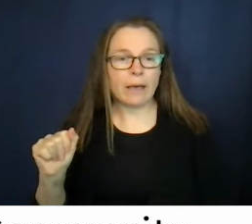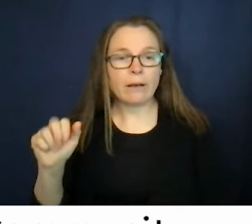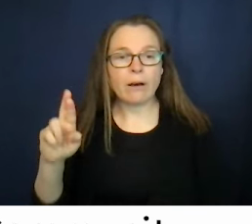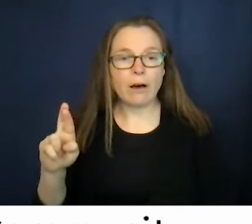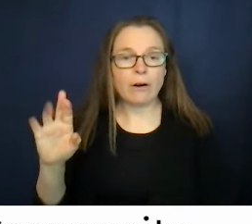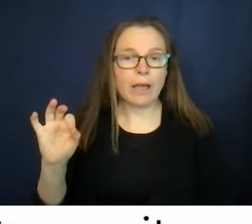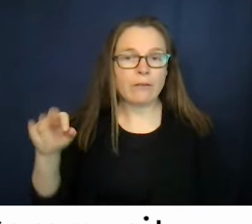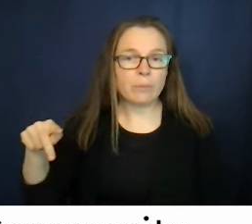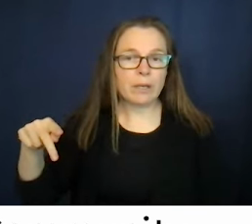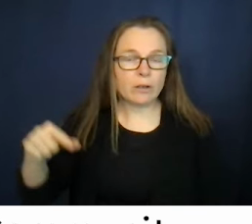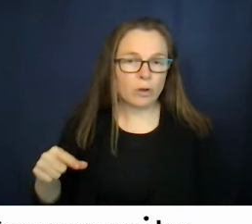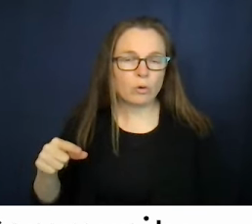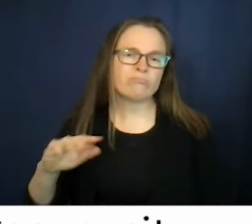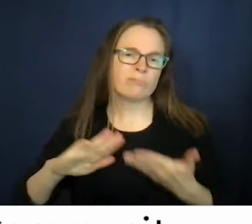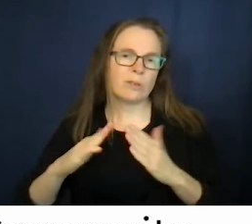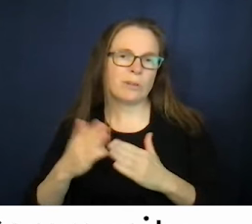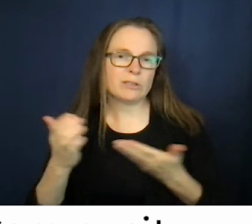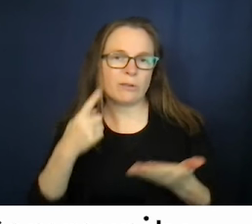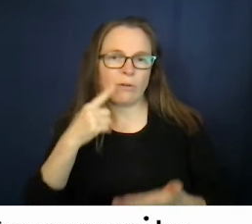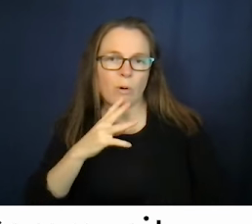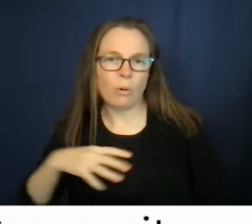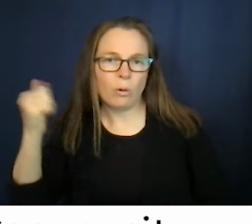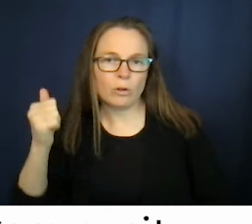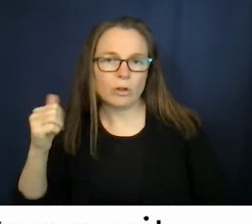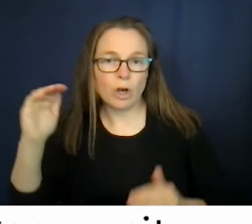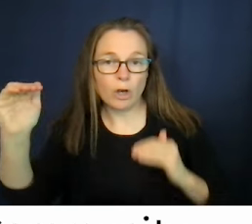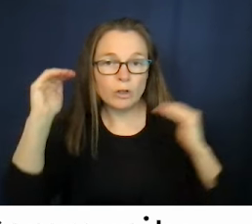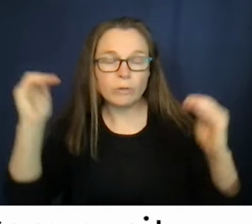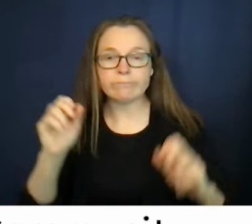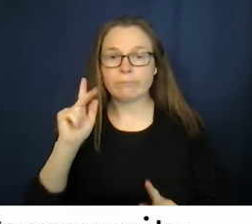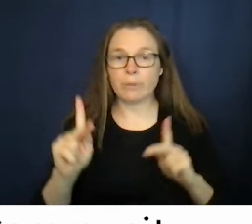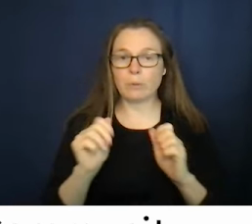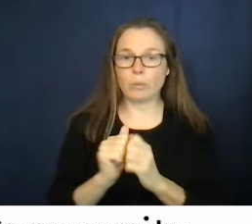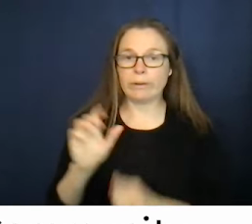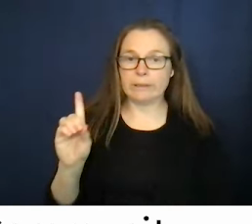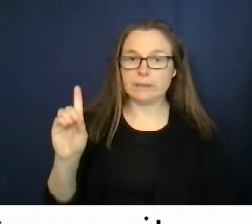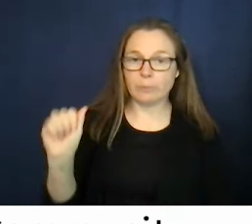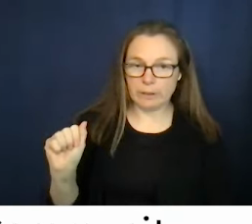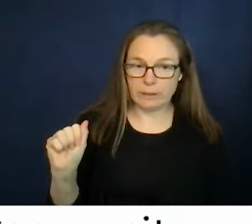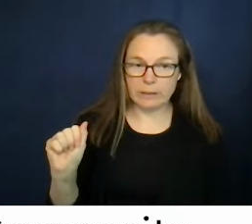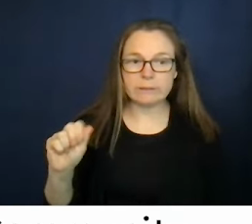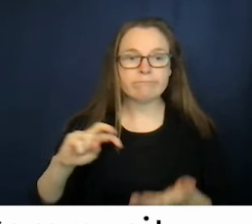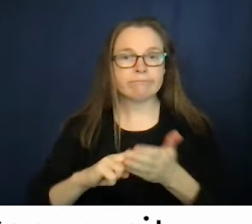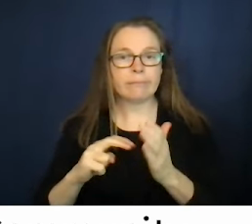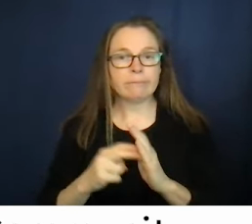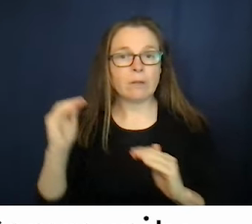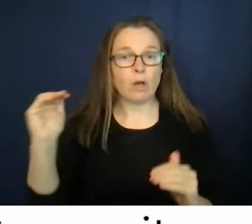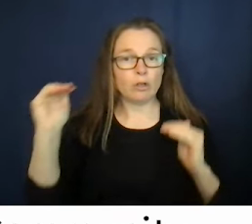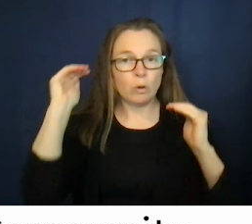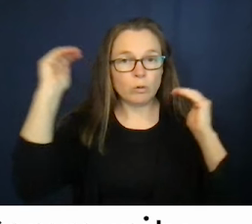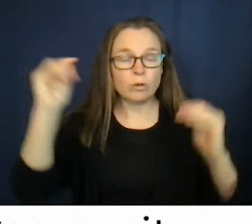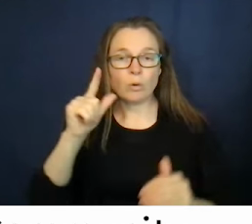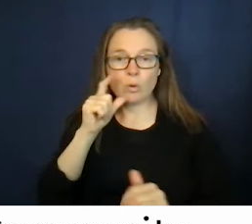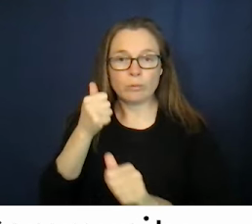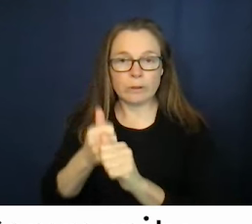as Community Services for Older Adults. People with disabilities. For the purposes of our funding, this refers to adults who